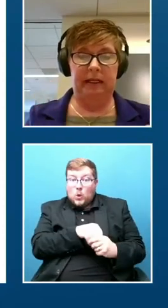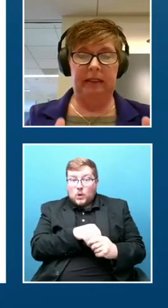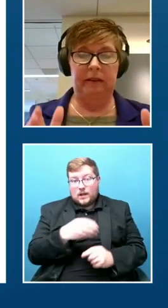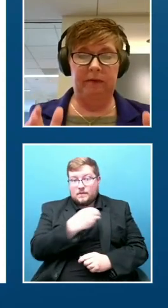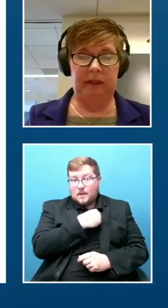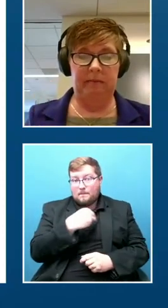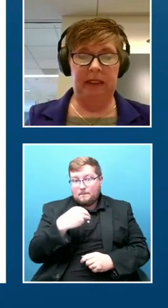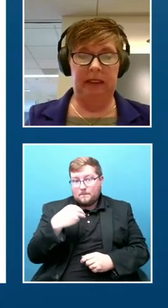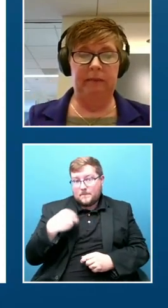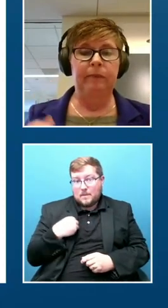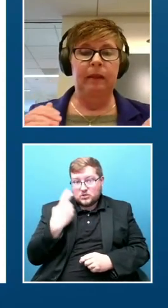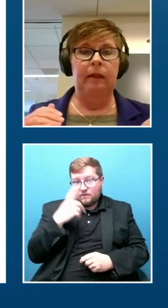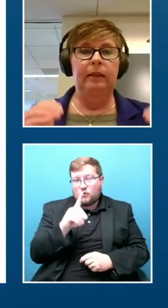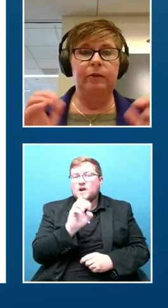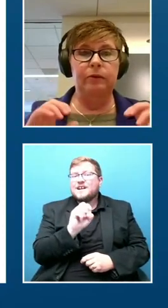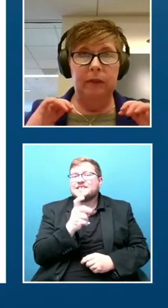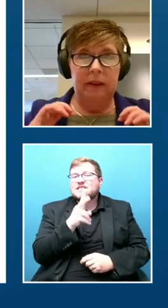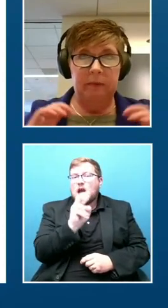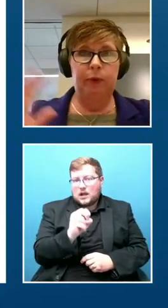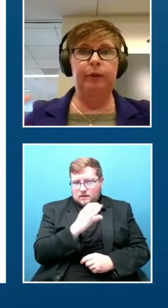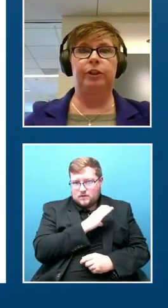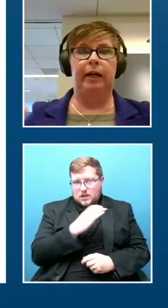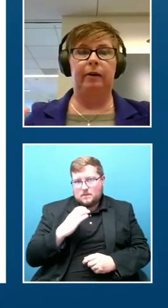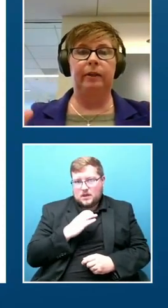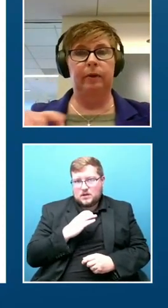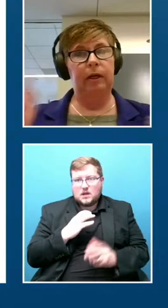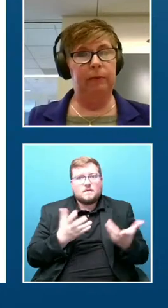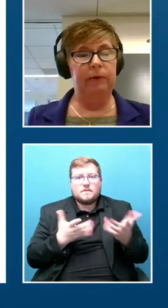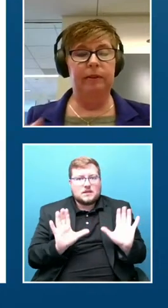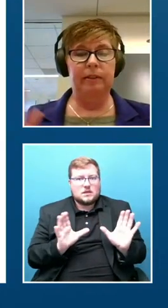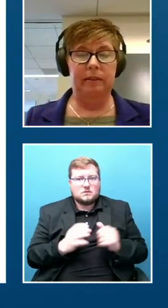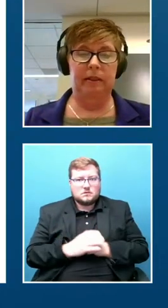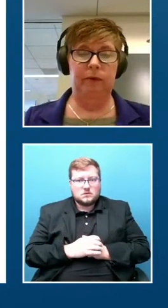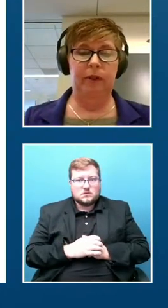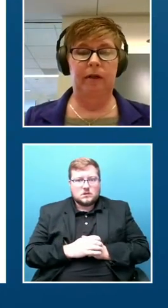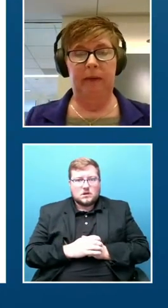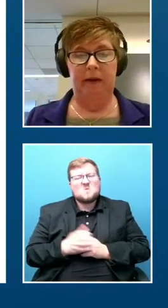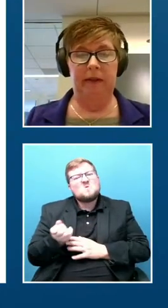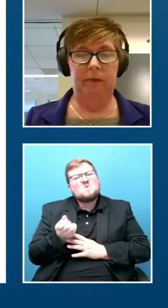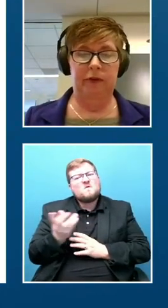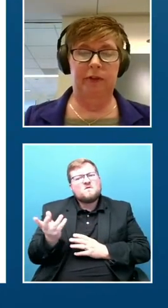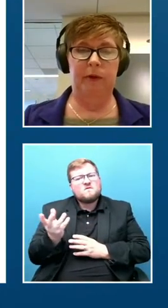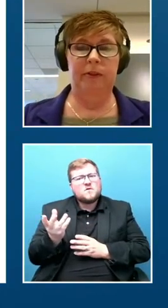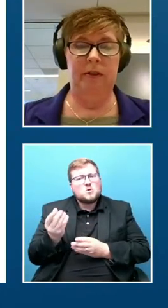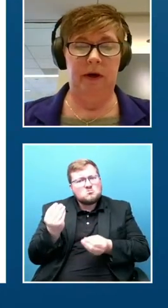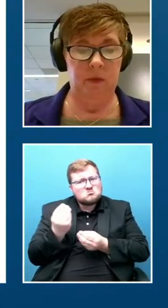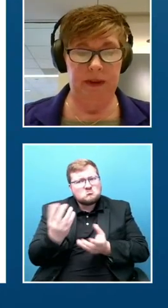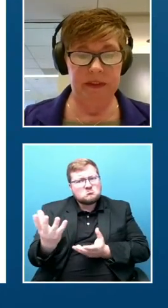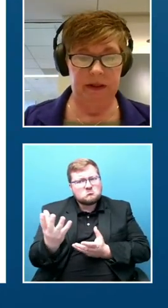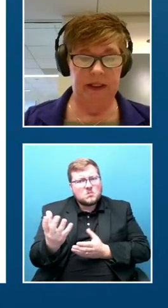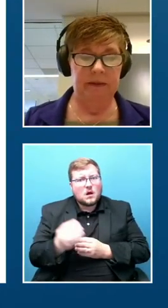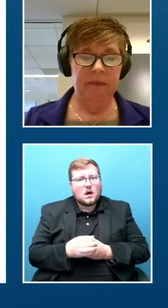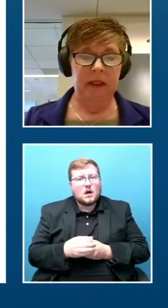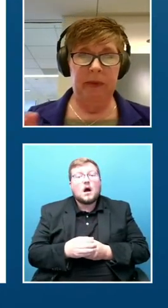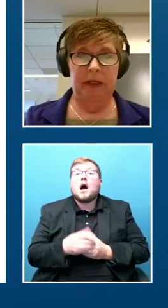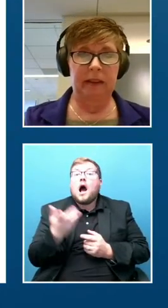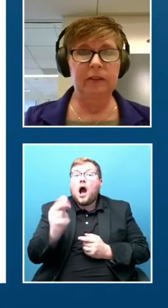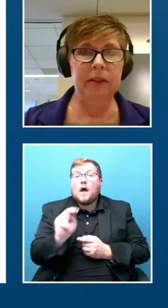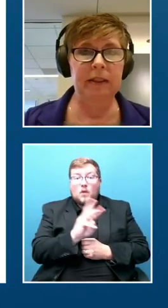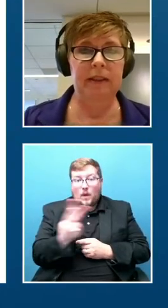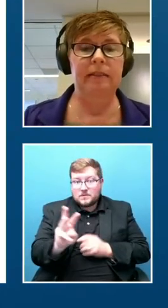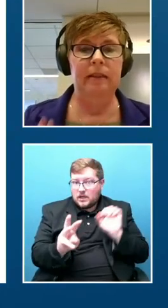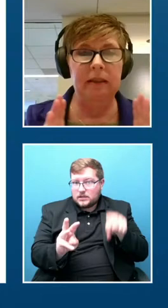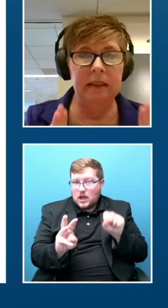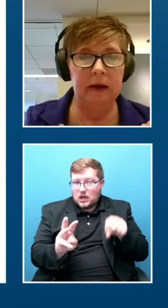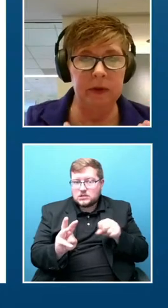the executive committee. This is the only thing pushed out. There were a couple notices that we'll talk about that were just posted on the website. But let's